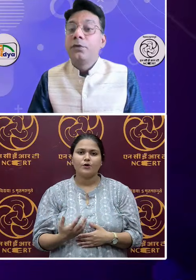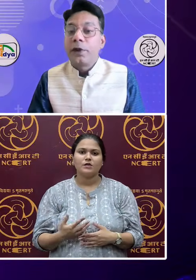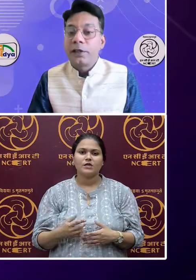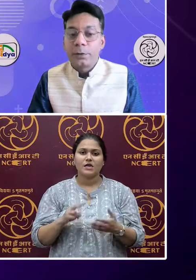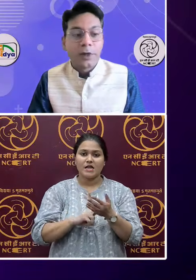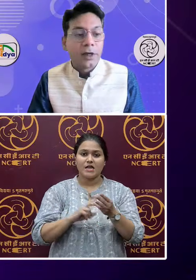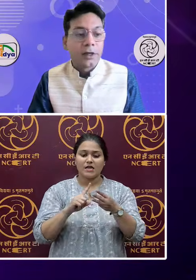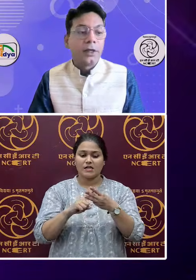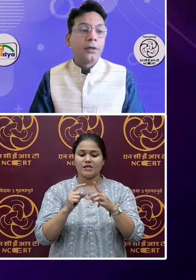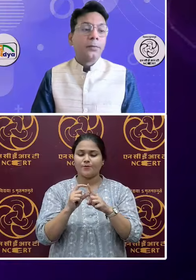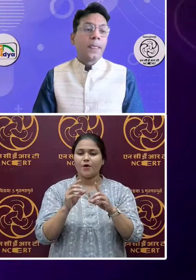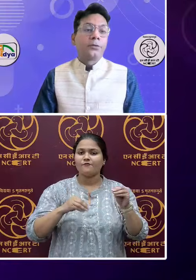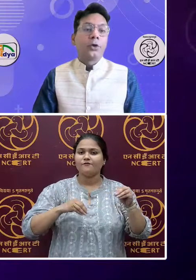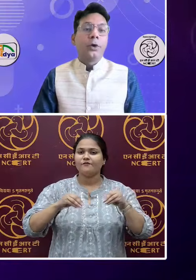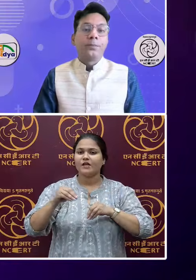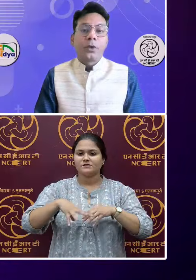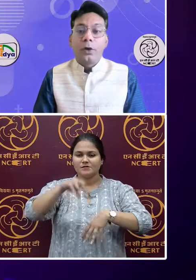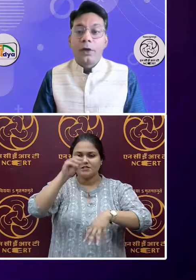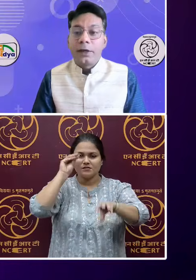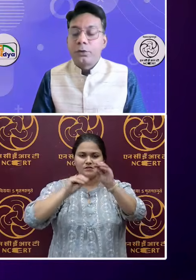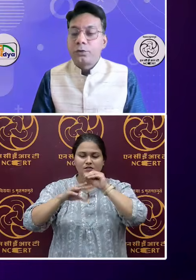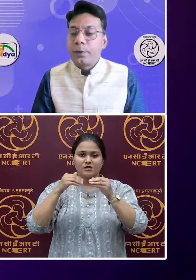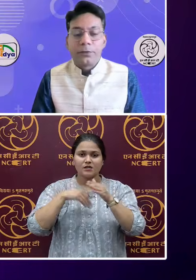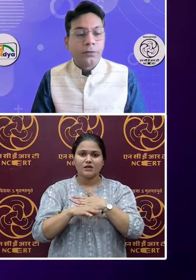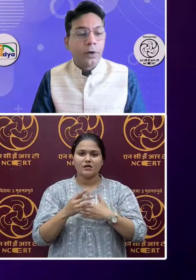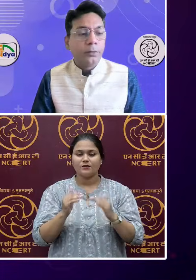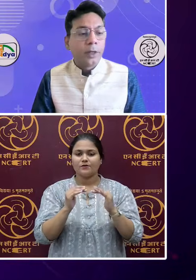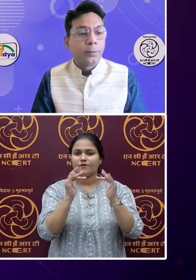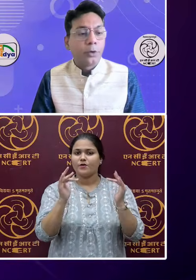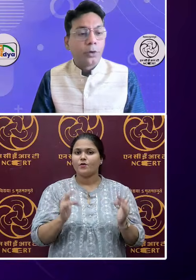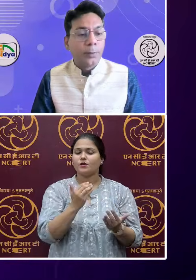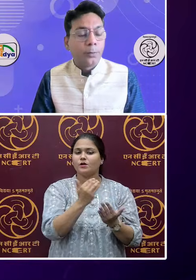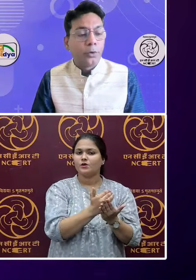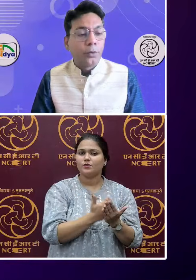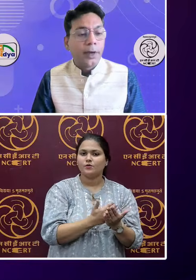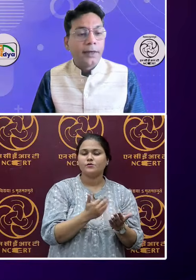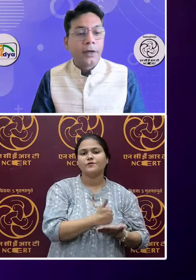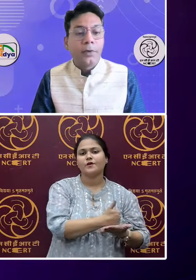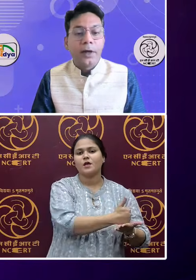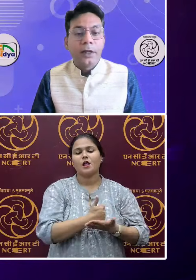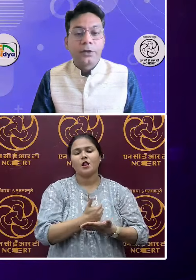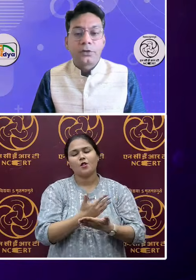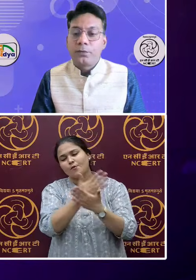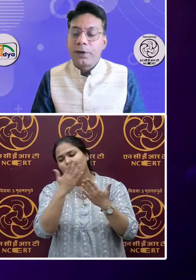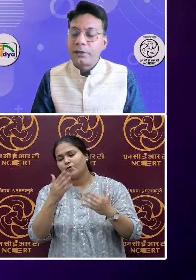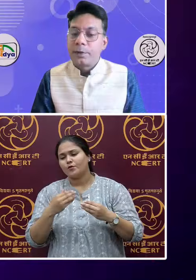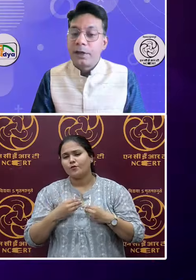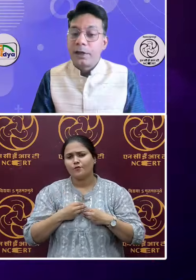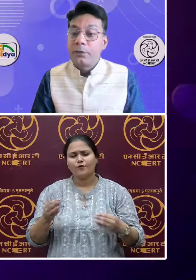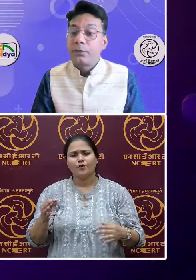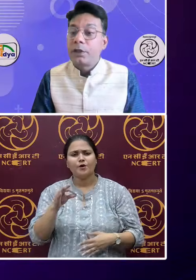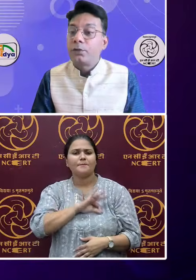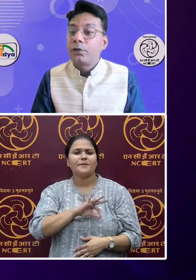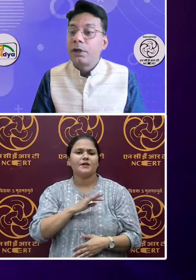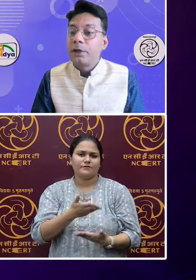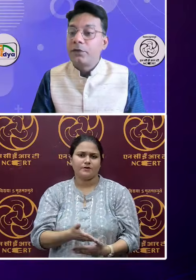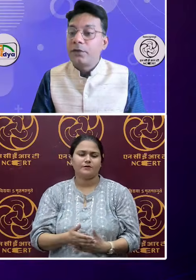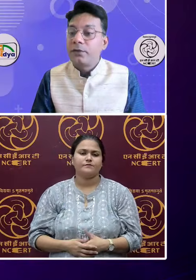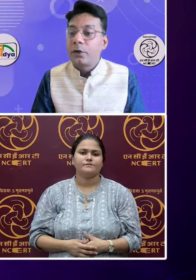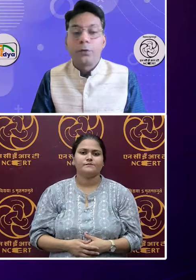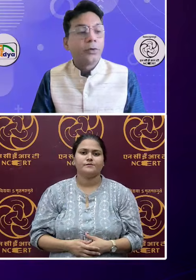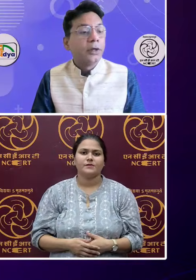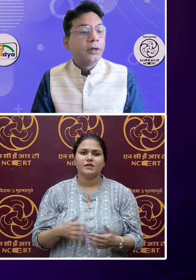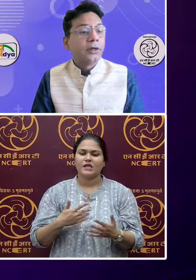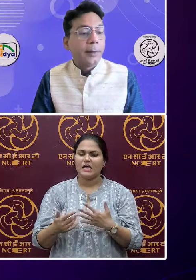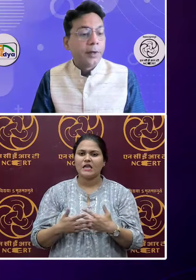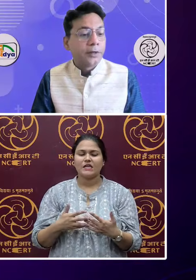2020, flexible learning. So online course platform, they provide advantage of flexible learning without